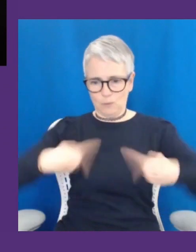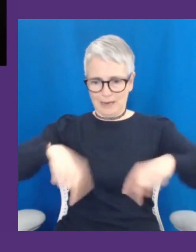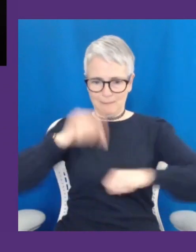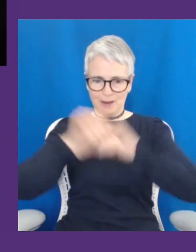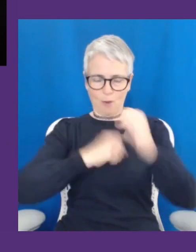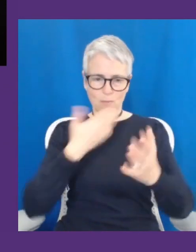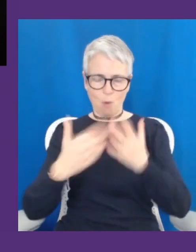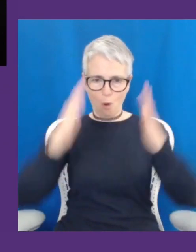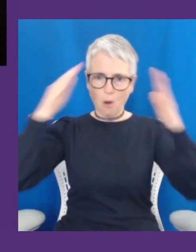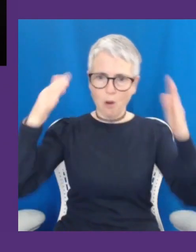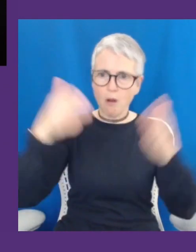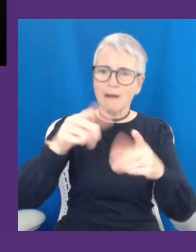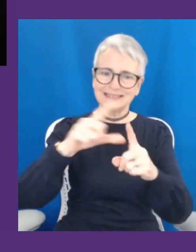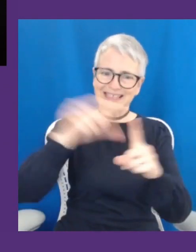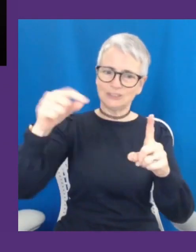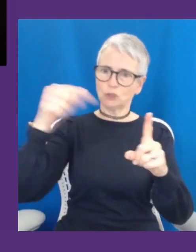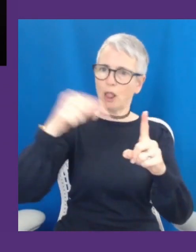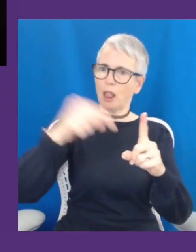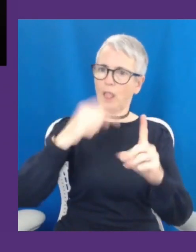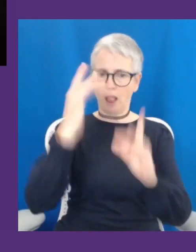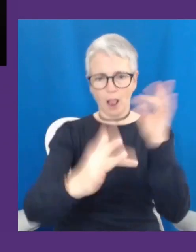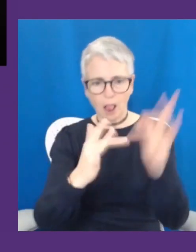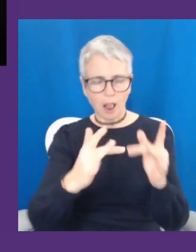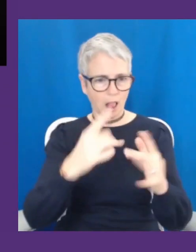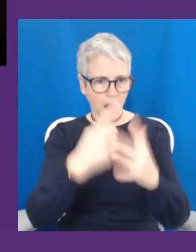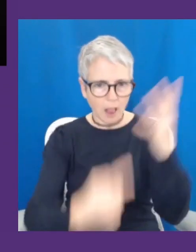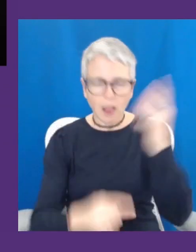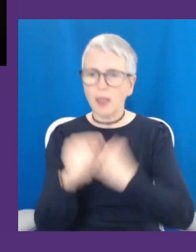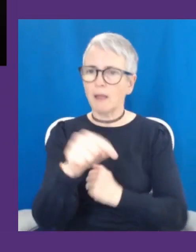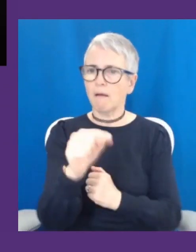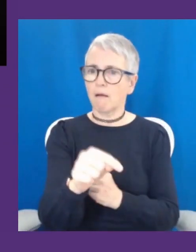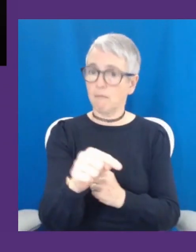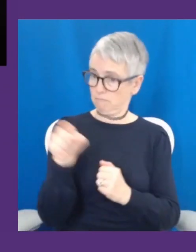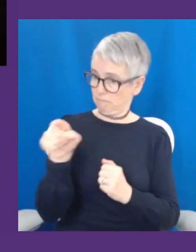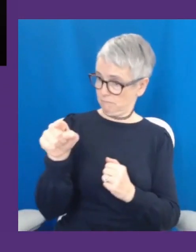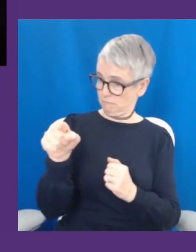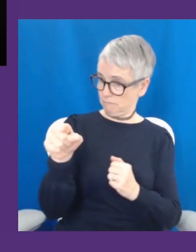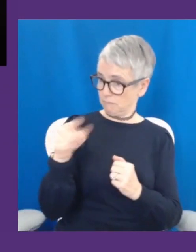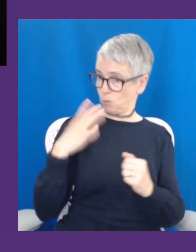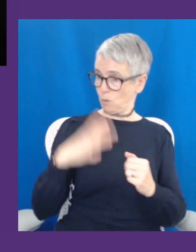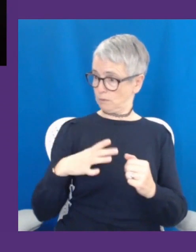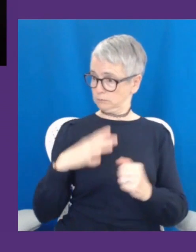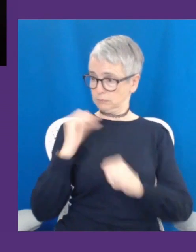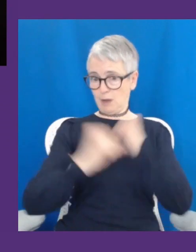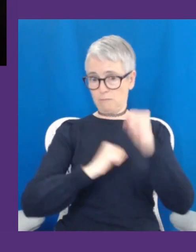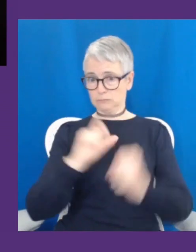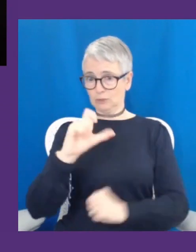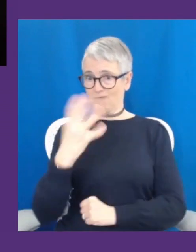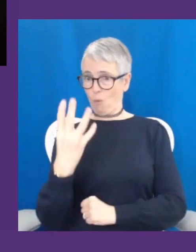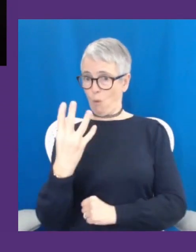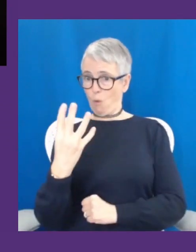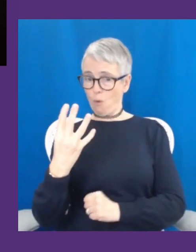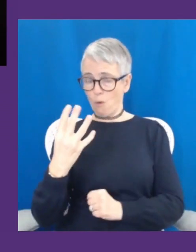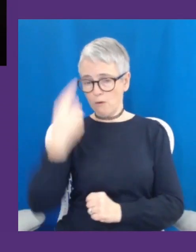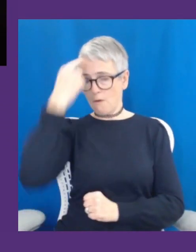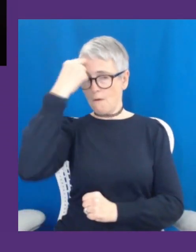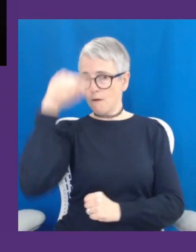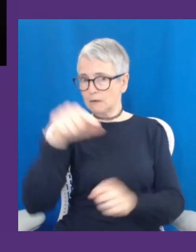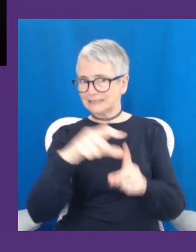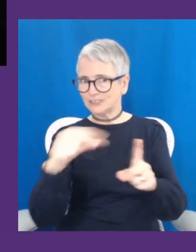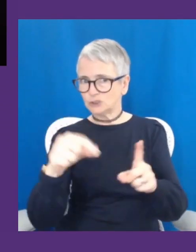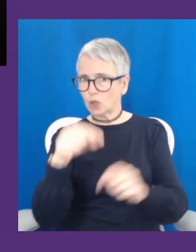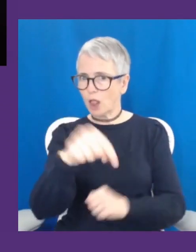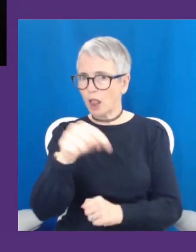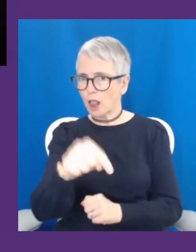to make your digital accessible, is that something that is on your mind at Channel 4? Is that something that you